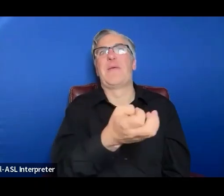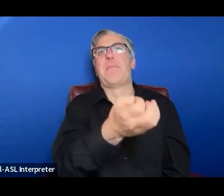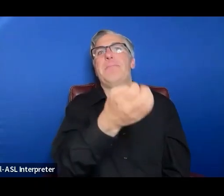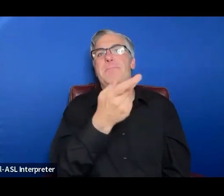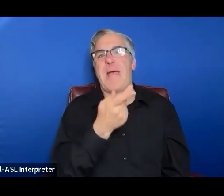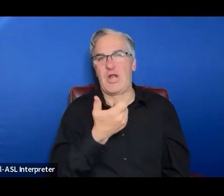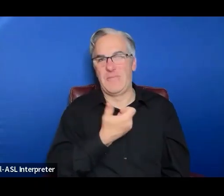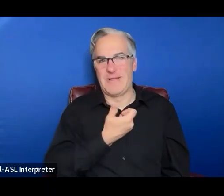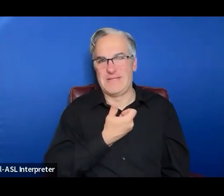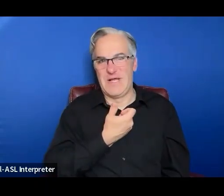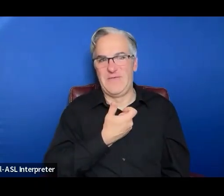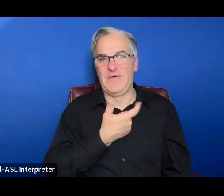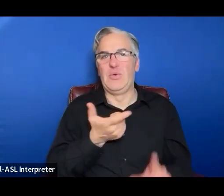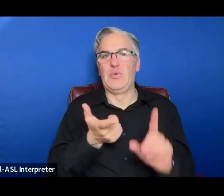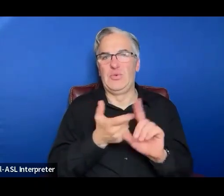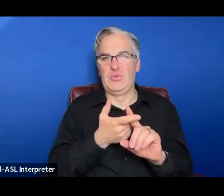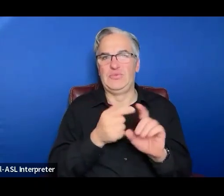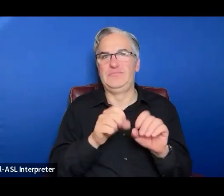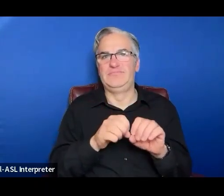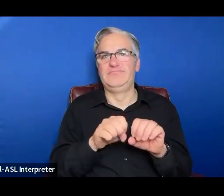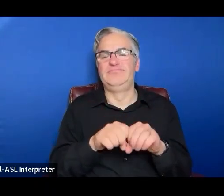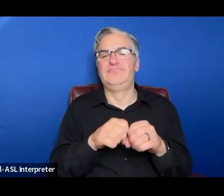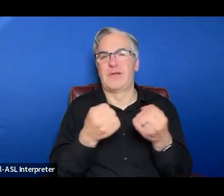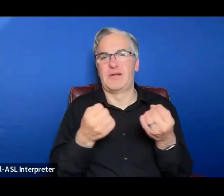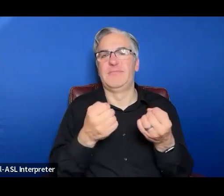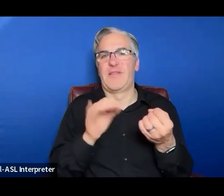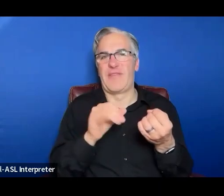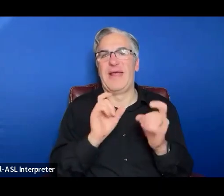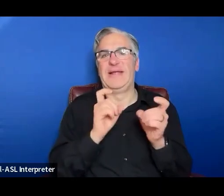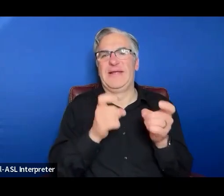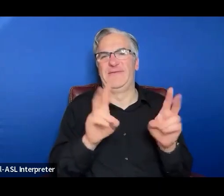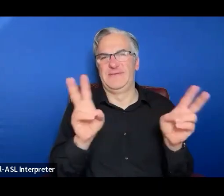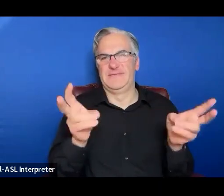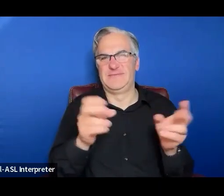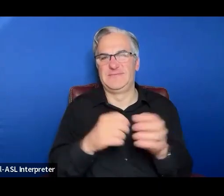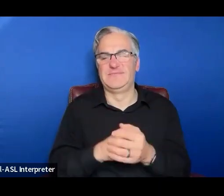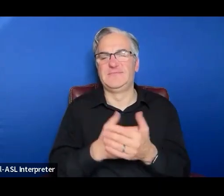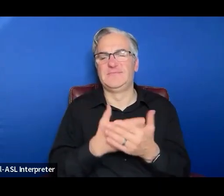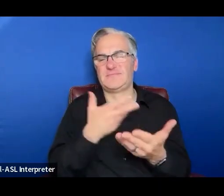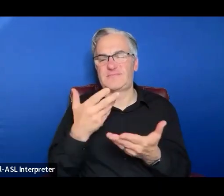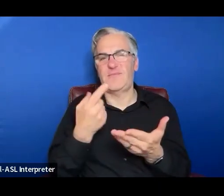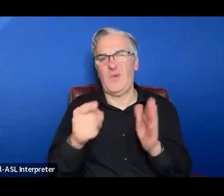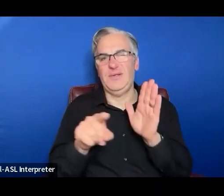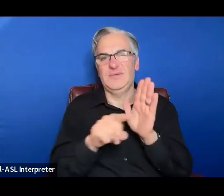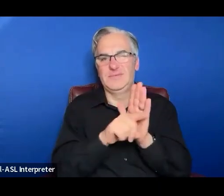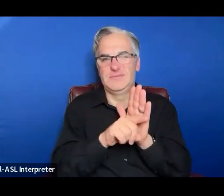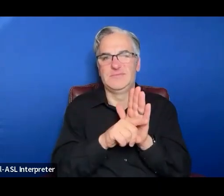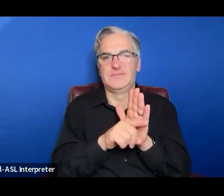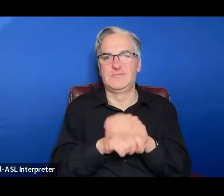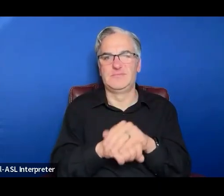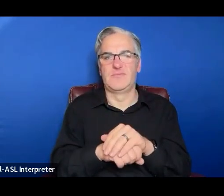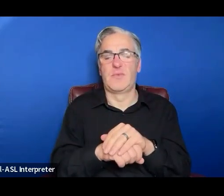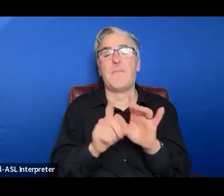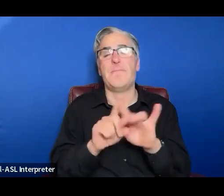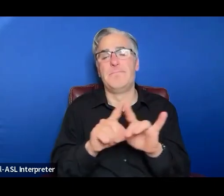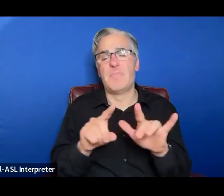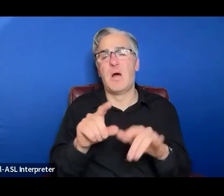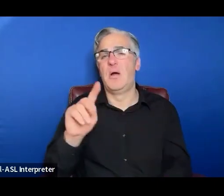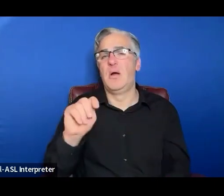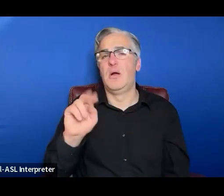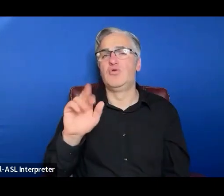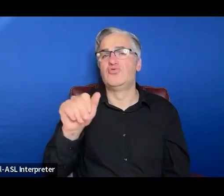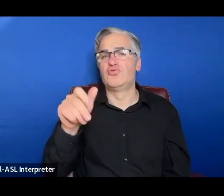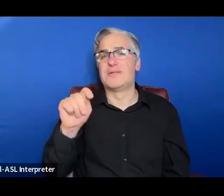to yourself to undo that gift. So that's a disadvantage for folks. But trust can be